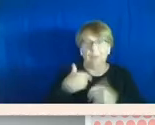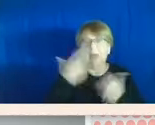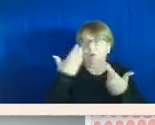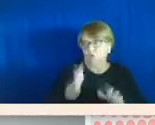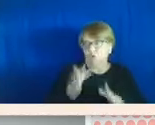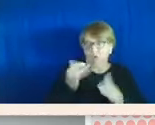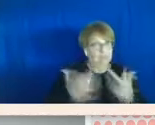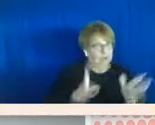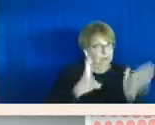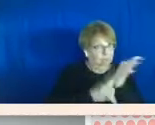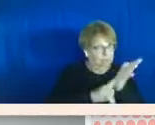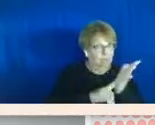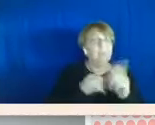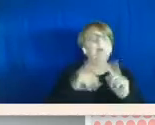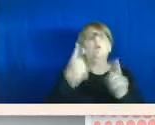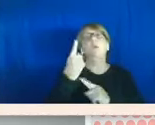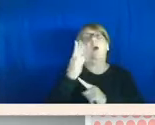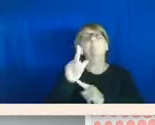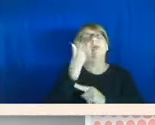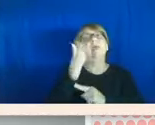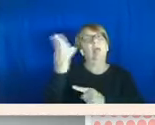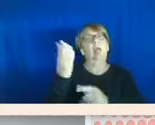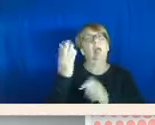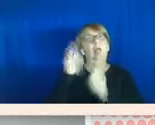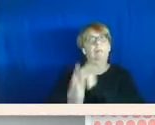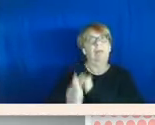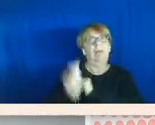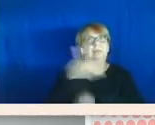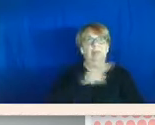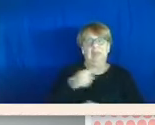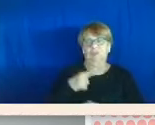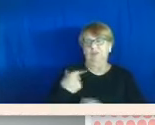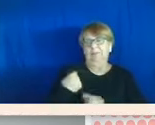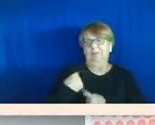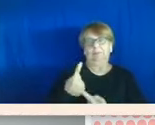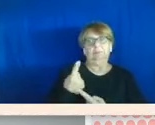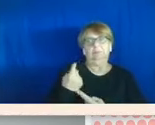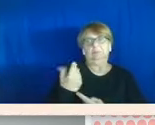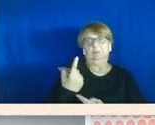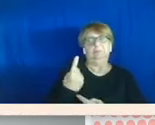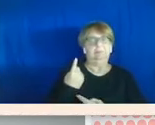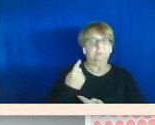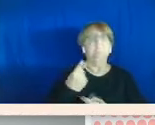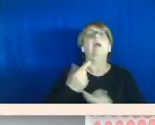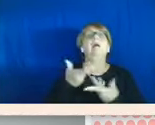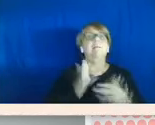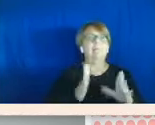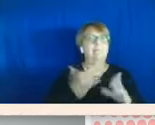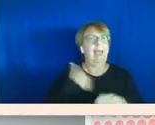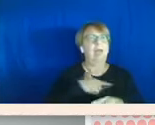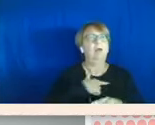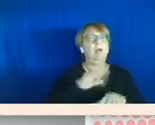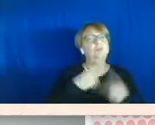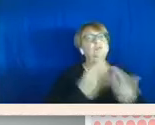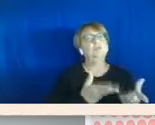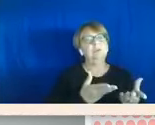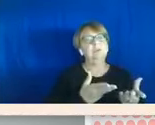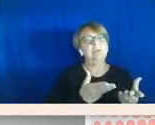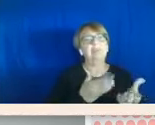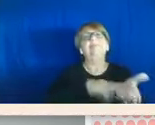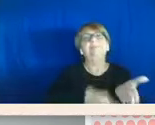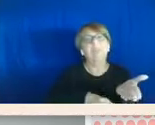of the bills that was passed through the legislature this year did allow us to give exemptions